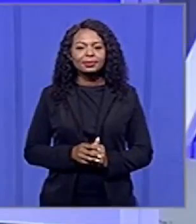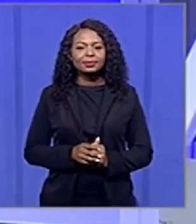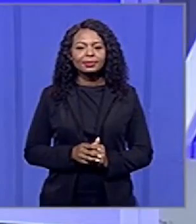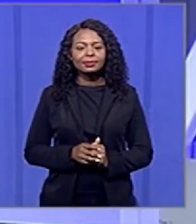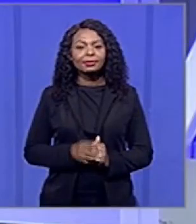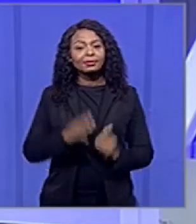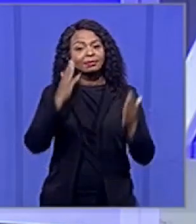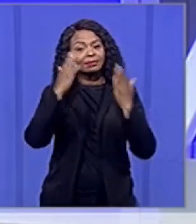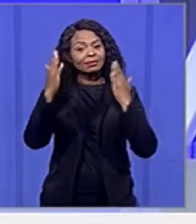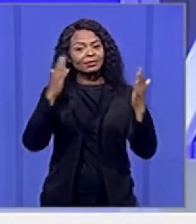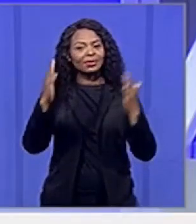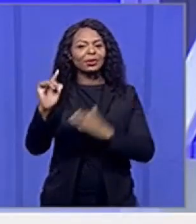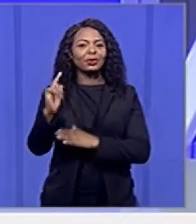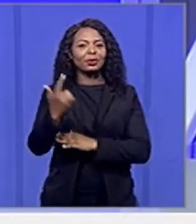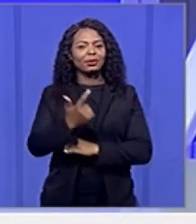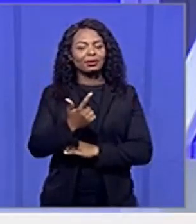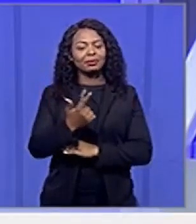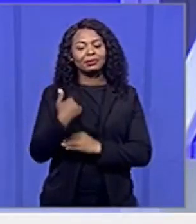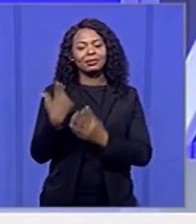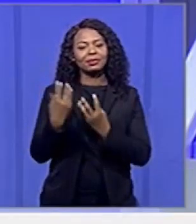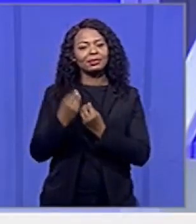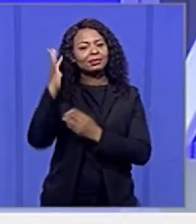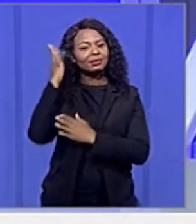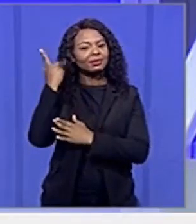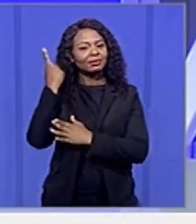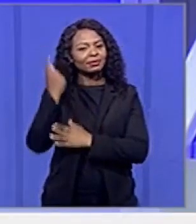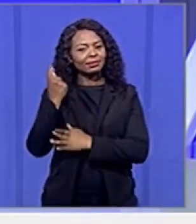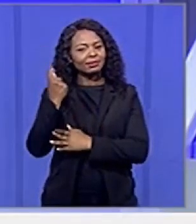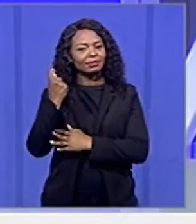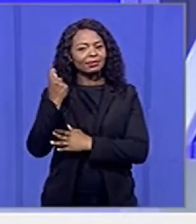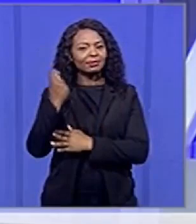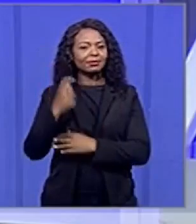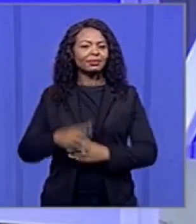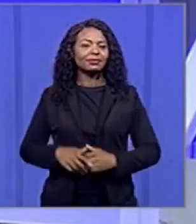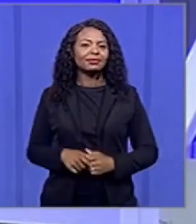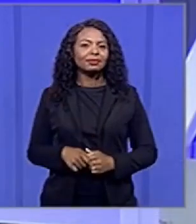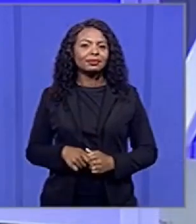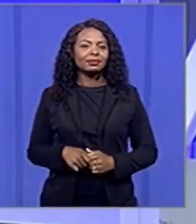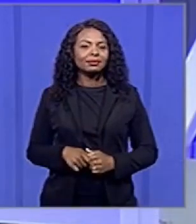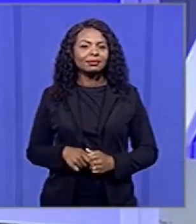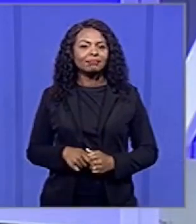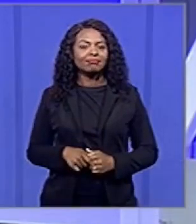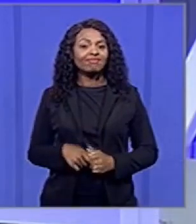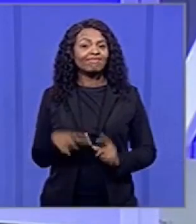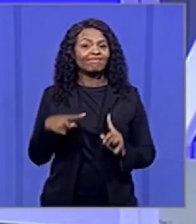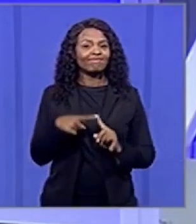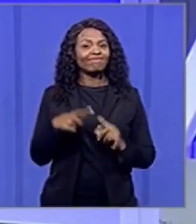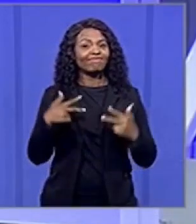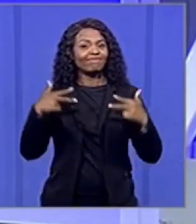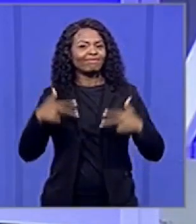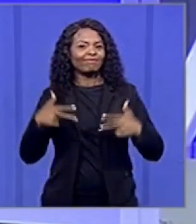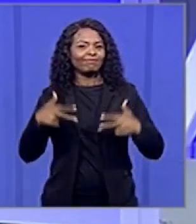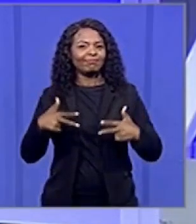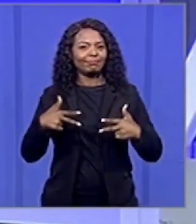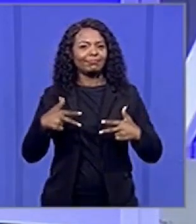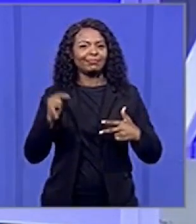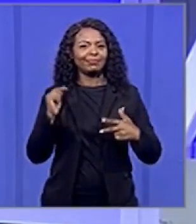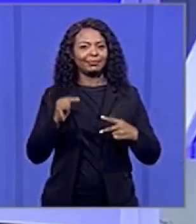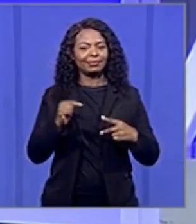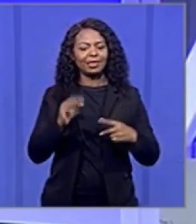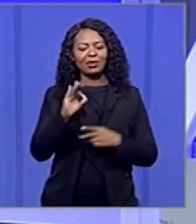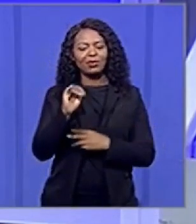Tobela go lotšha ke swadišane tsela le kgaetšedi Triforce Ntswelengwe. Na le dia mmino wa hip hop Keenan Forbes